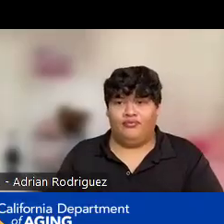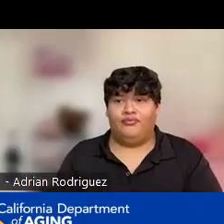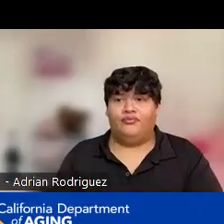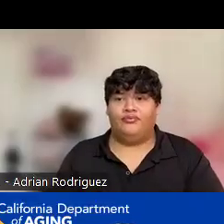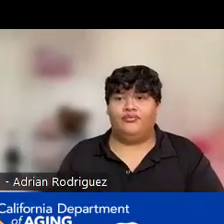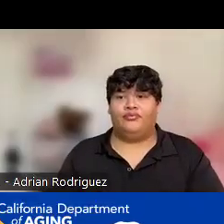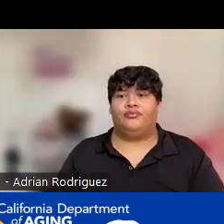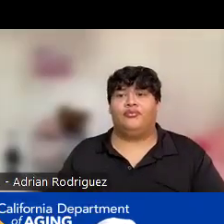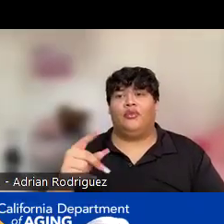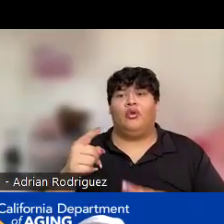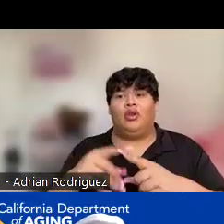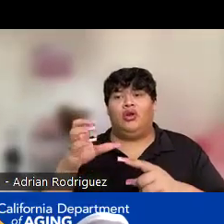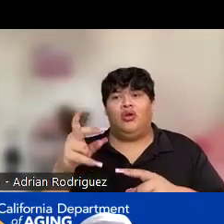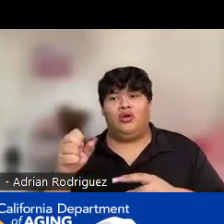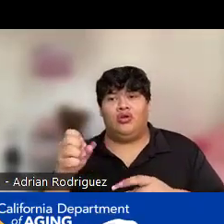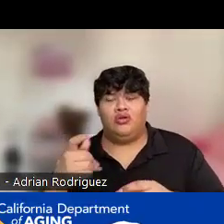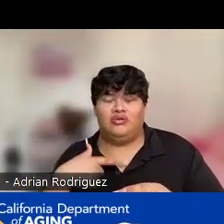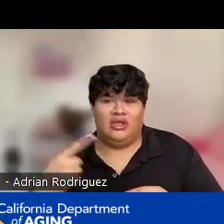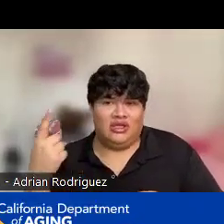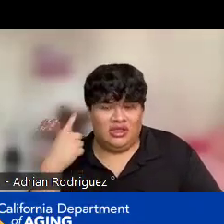Wynn and Carlos, I think that